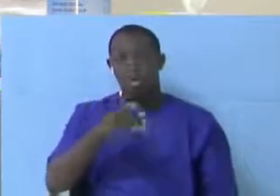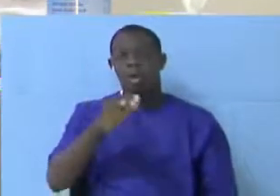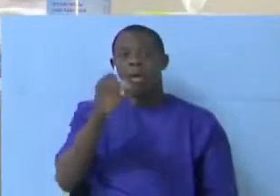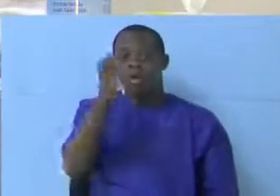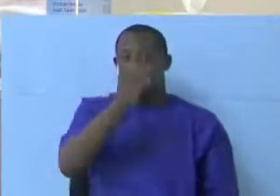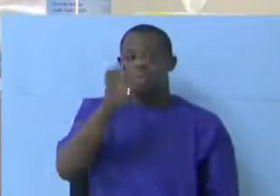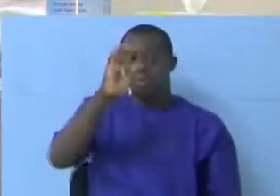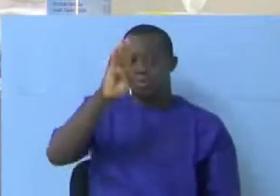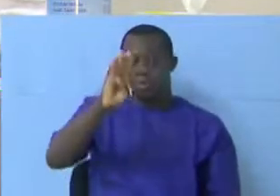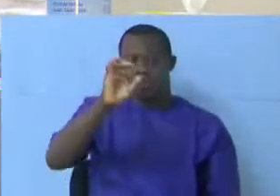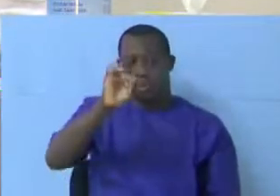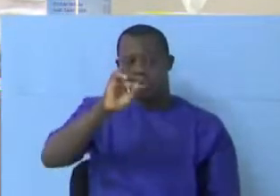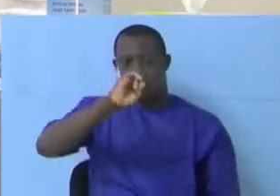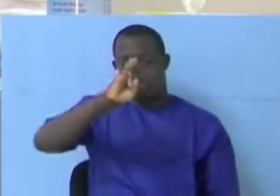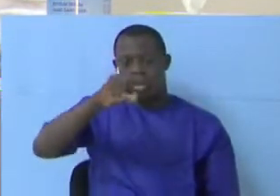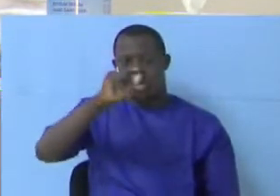bojang